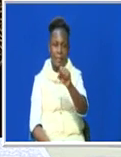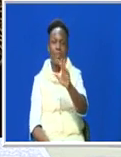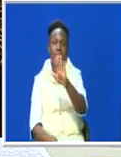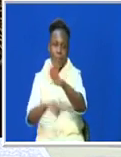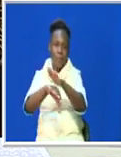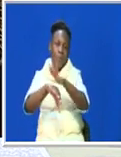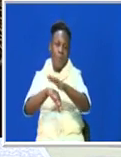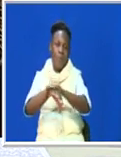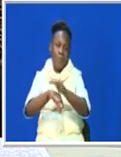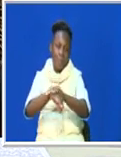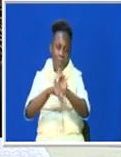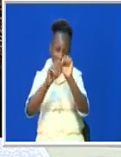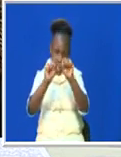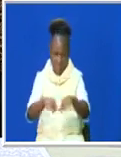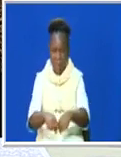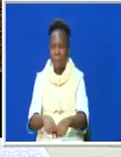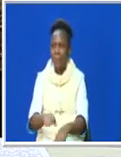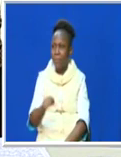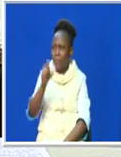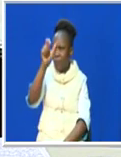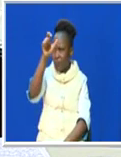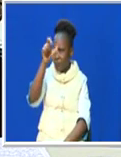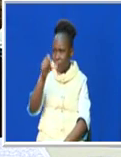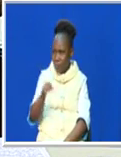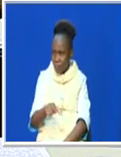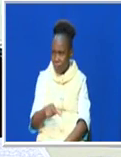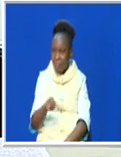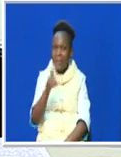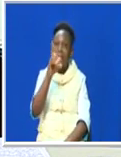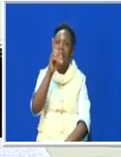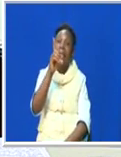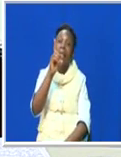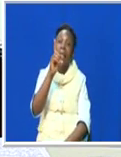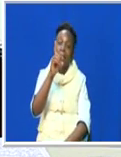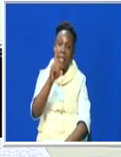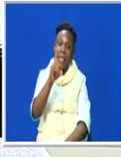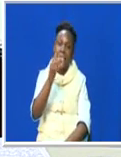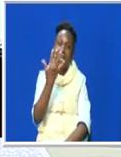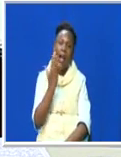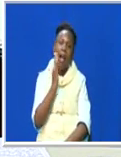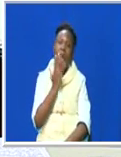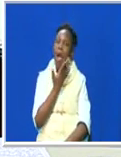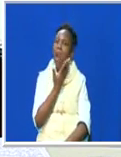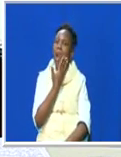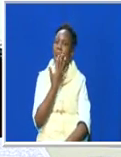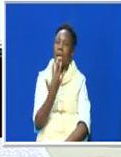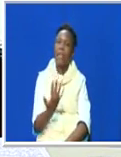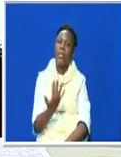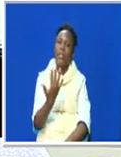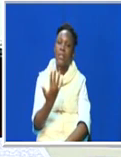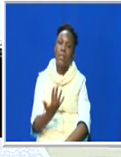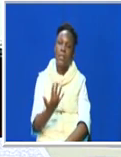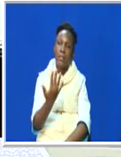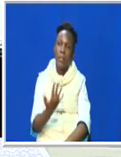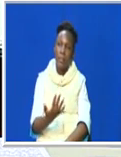Very good. Strip D, which is green in color,